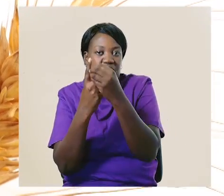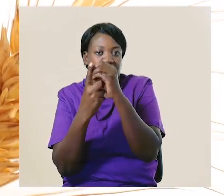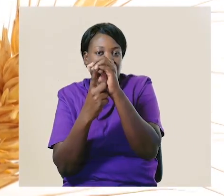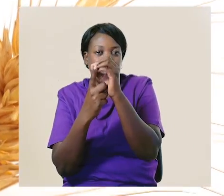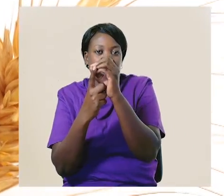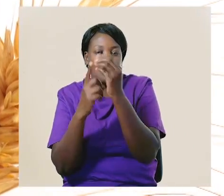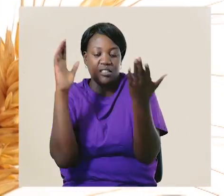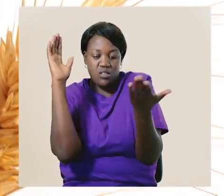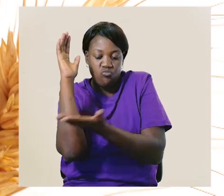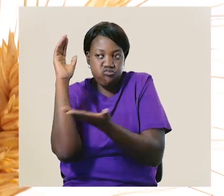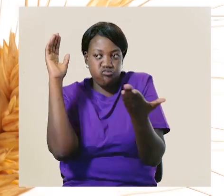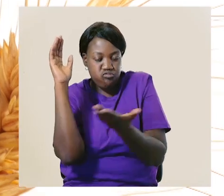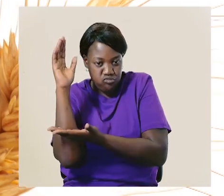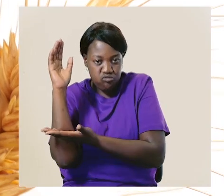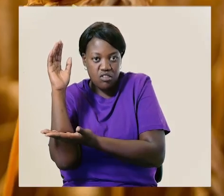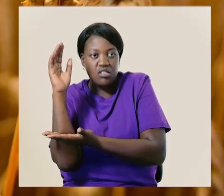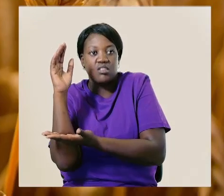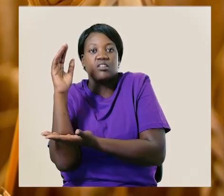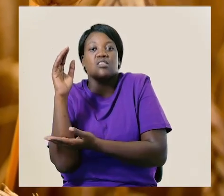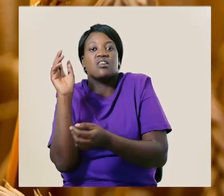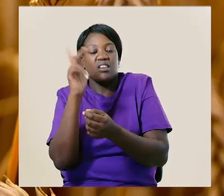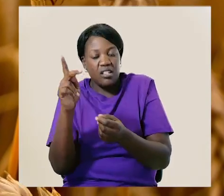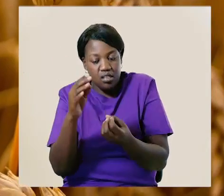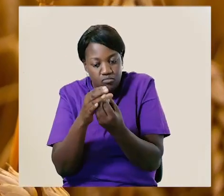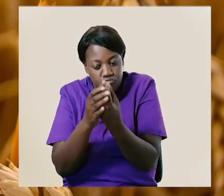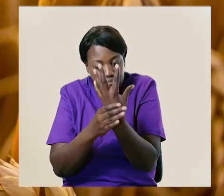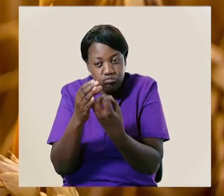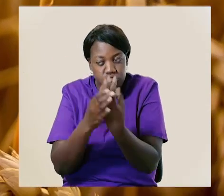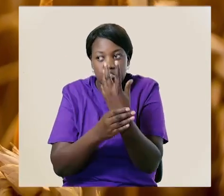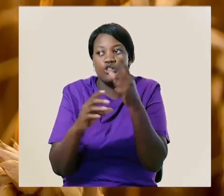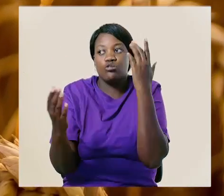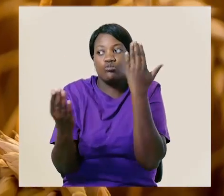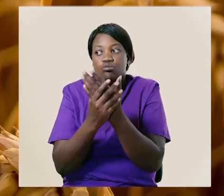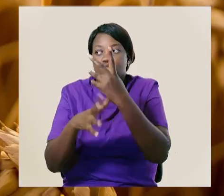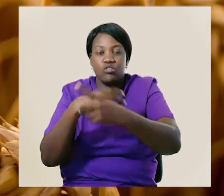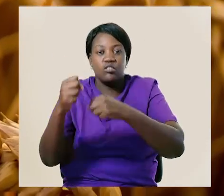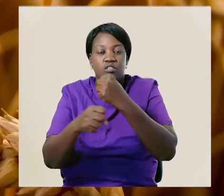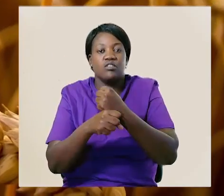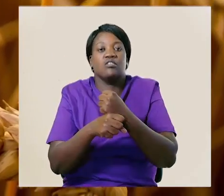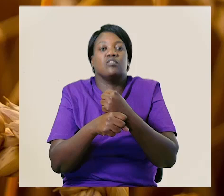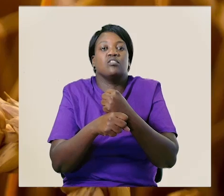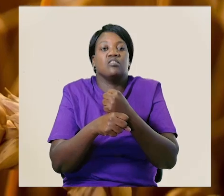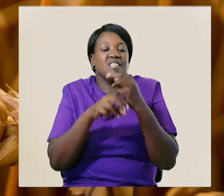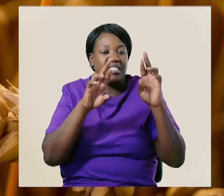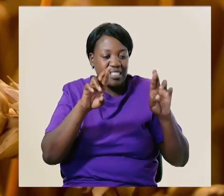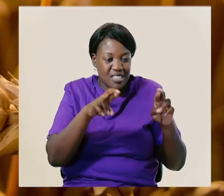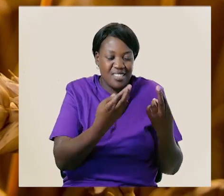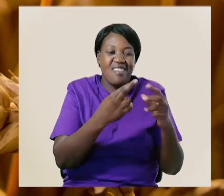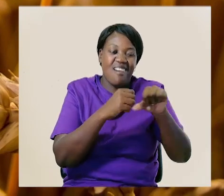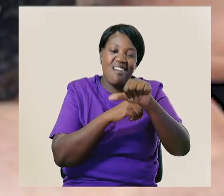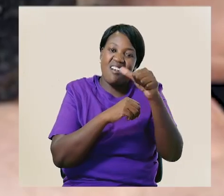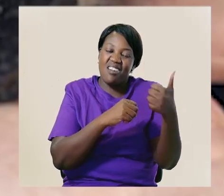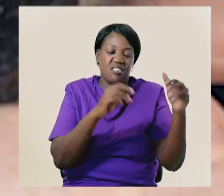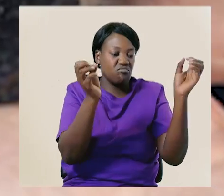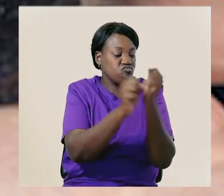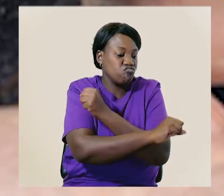the land, but by replanting these seeds, we can grow new crops for the following year. Other resources are not